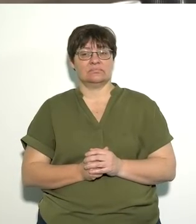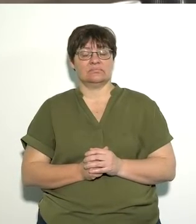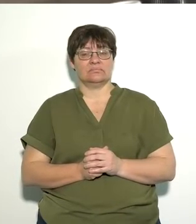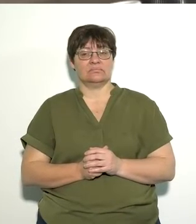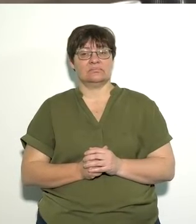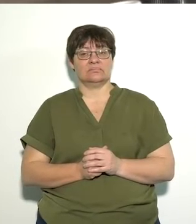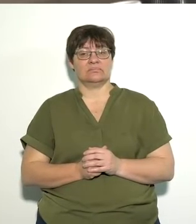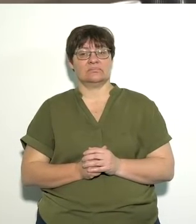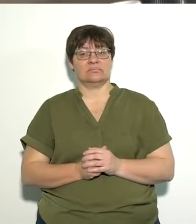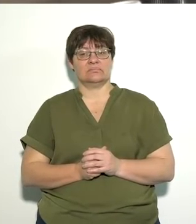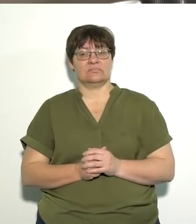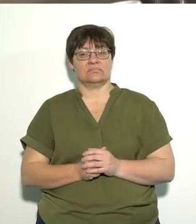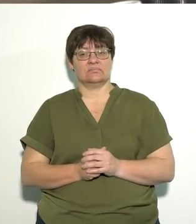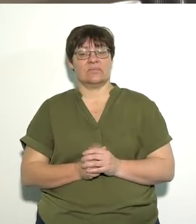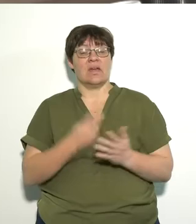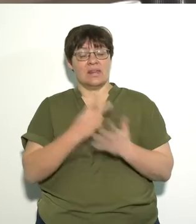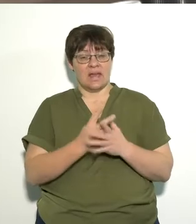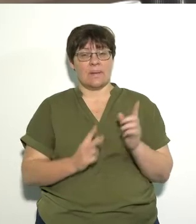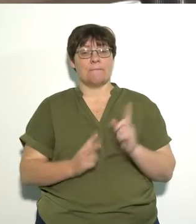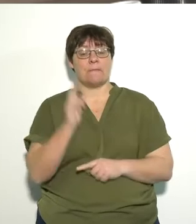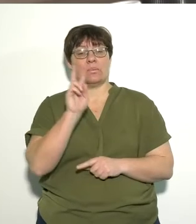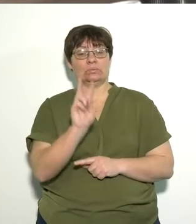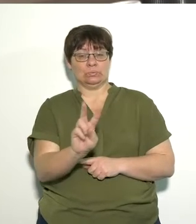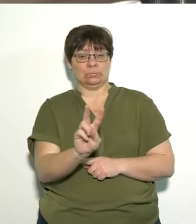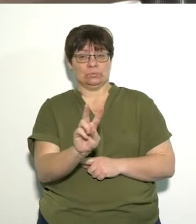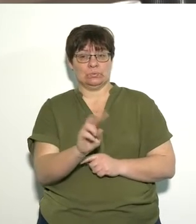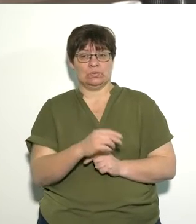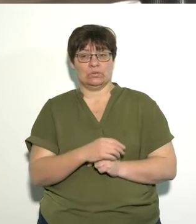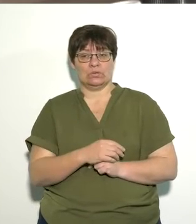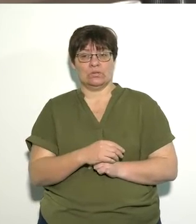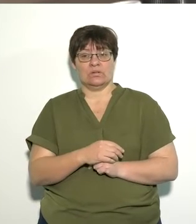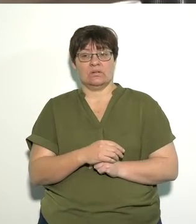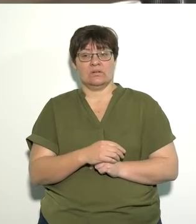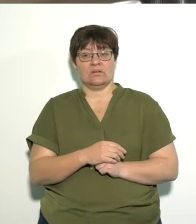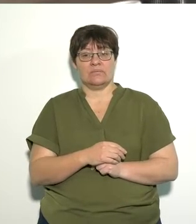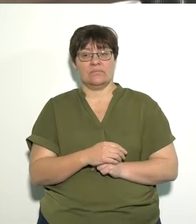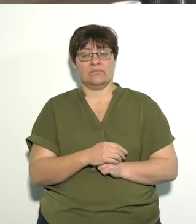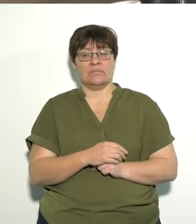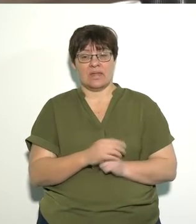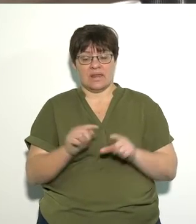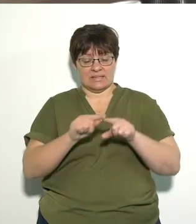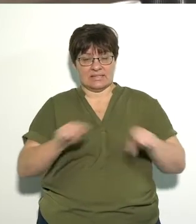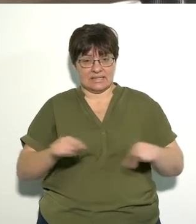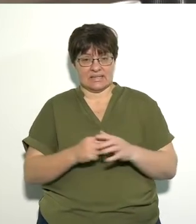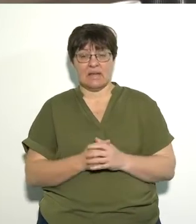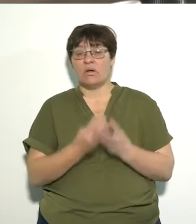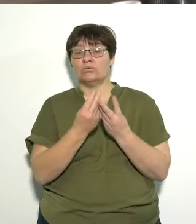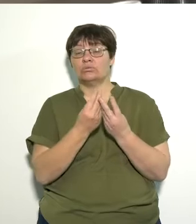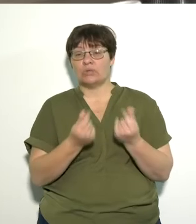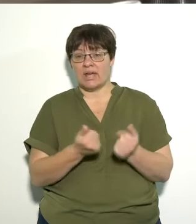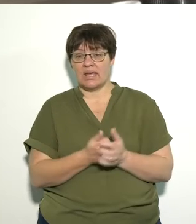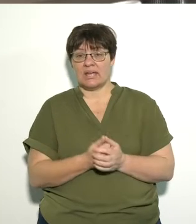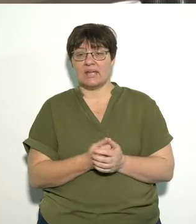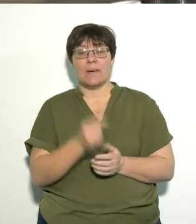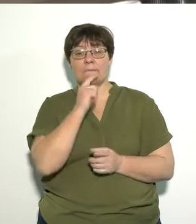and then you are going to cut your pipe cleaners into 2, and you are going to stick them down here. When your glue dries,